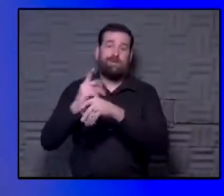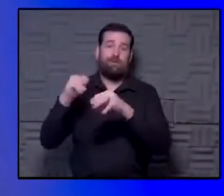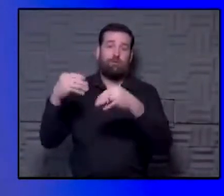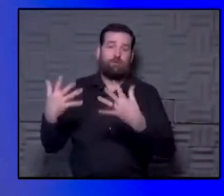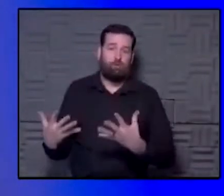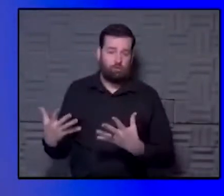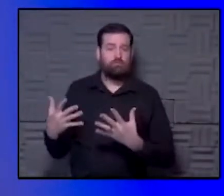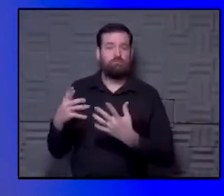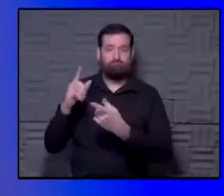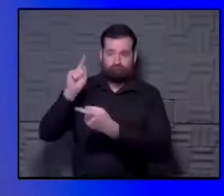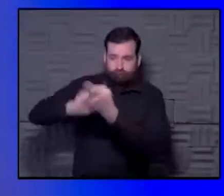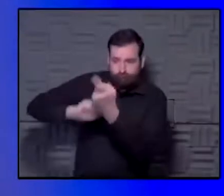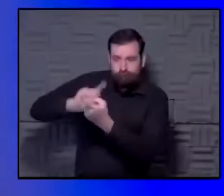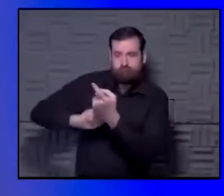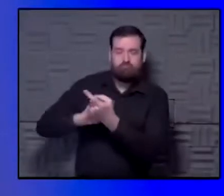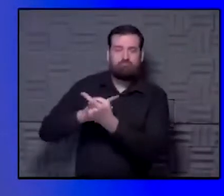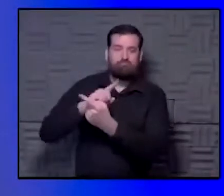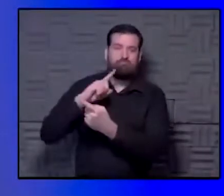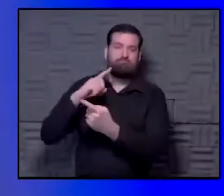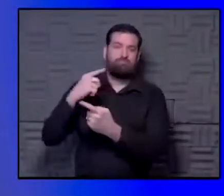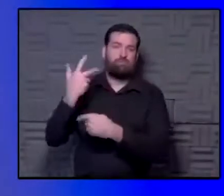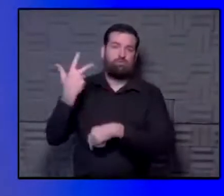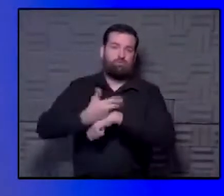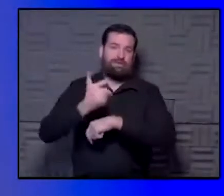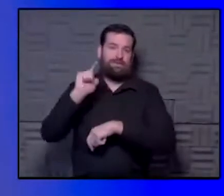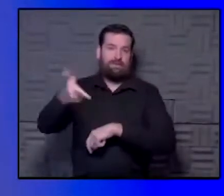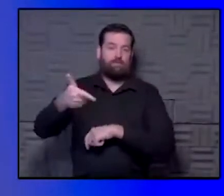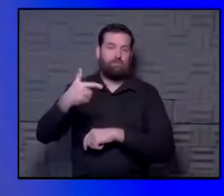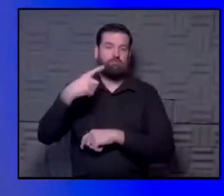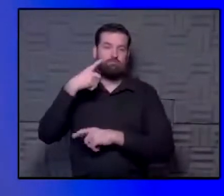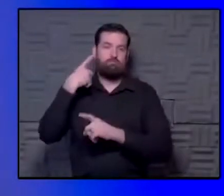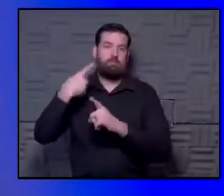and then tested positive. 3 days later